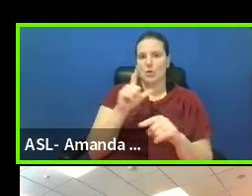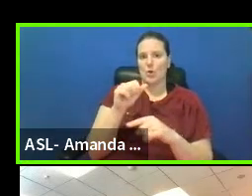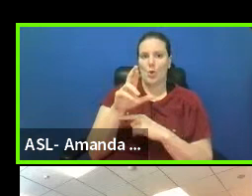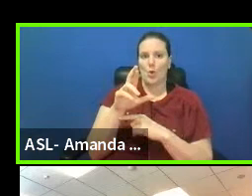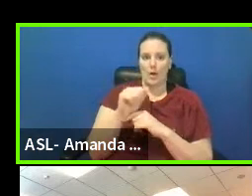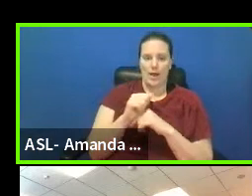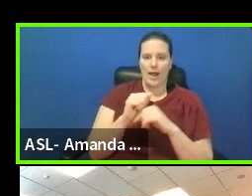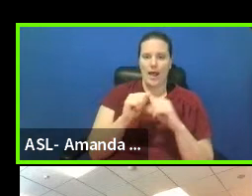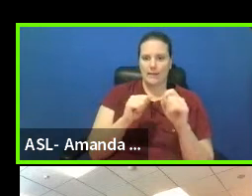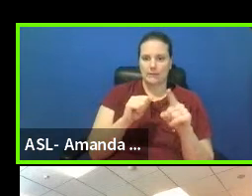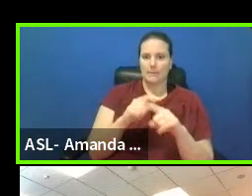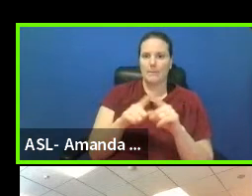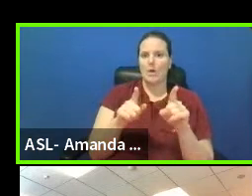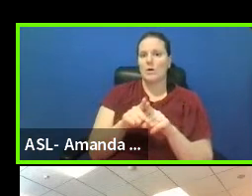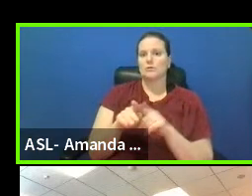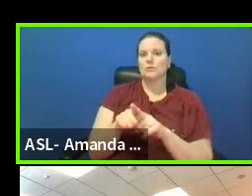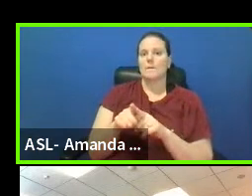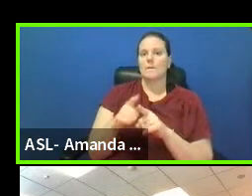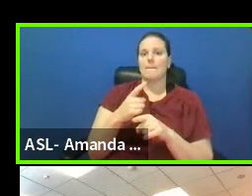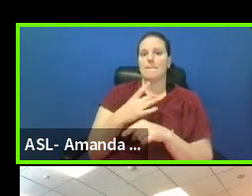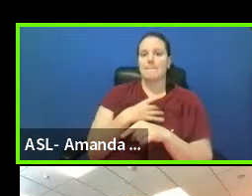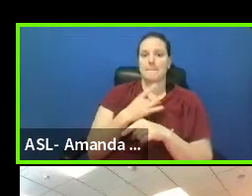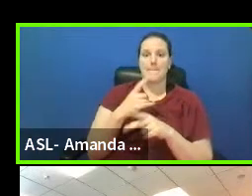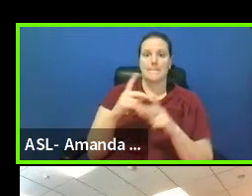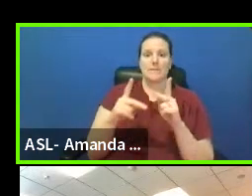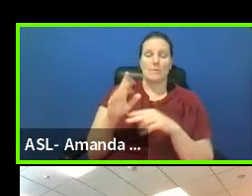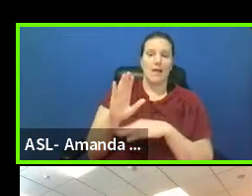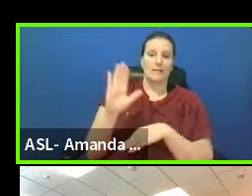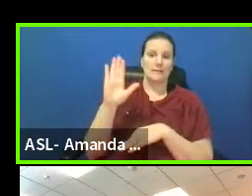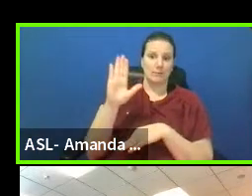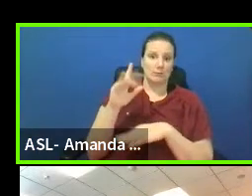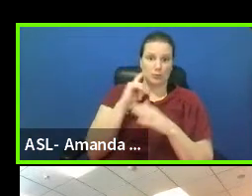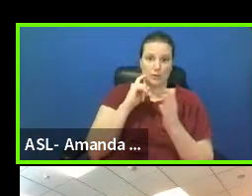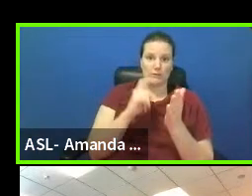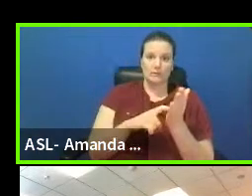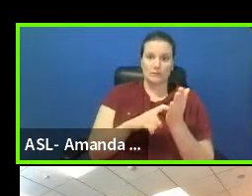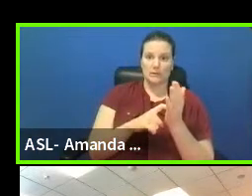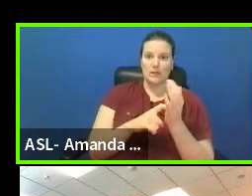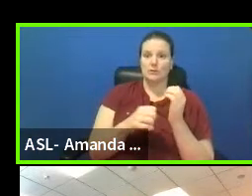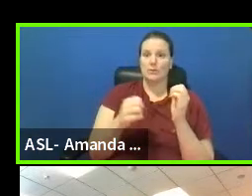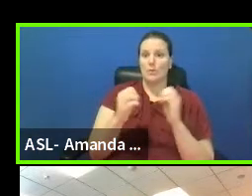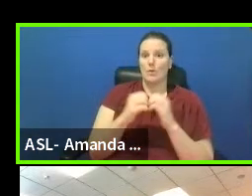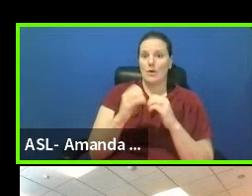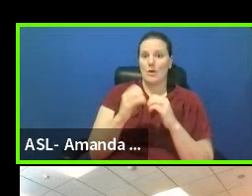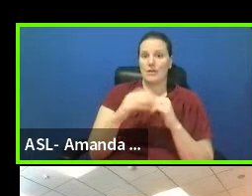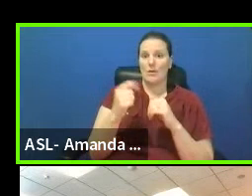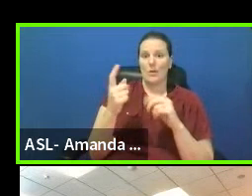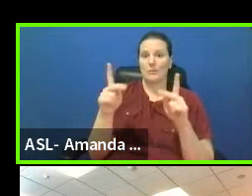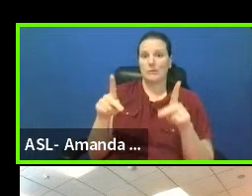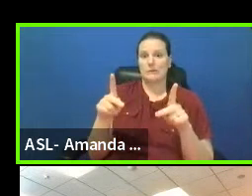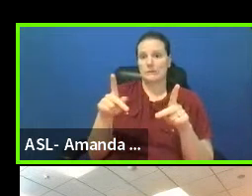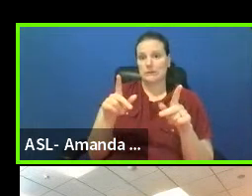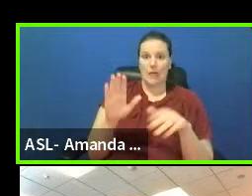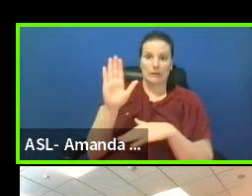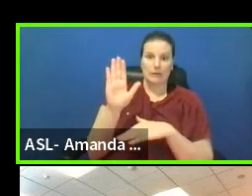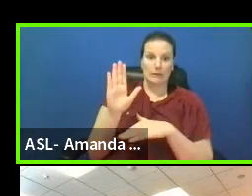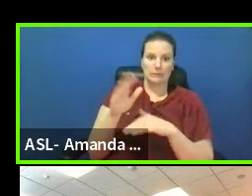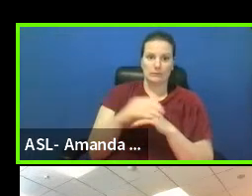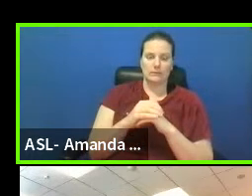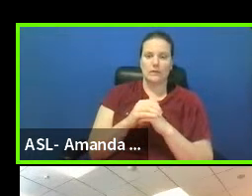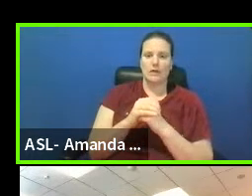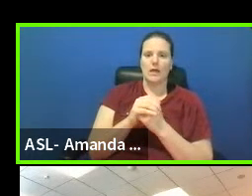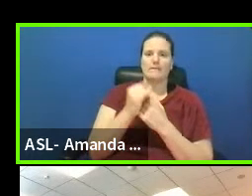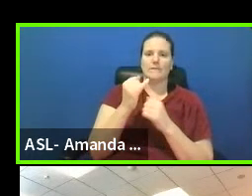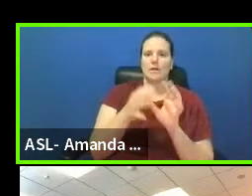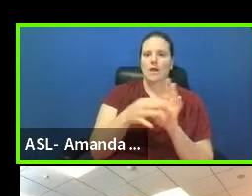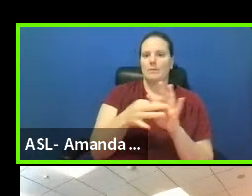has asked, but I also like for the folks that have hands up to recognize there's more than one person's hand up. So if you could give a